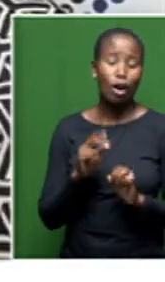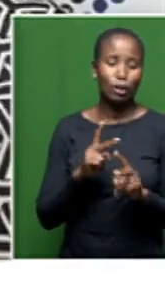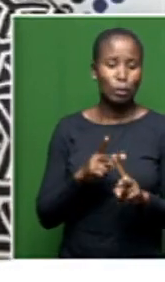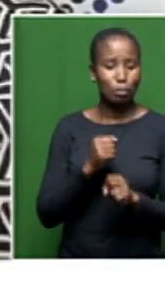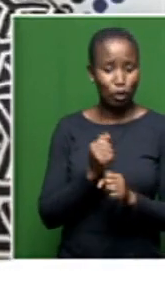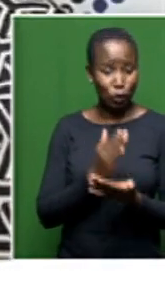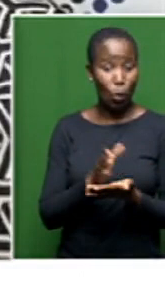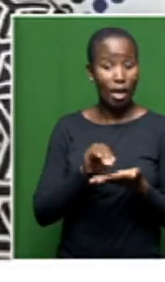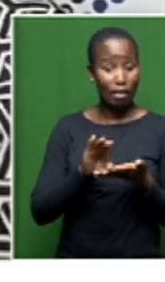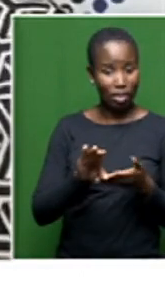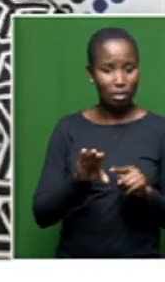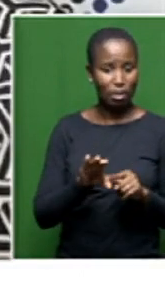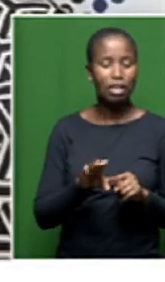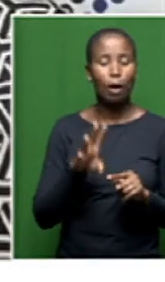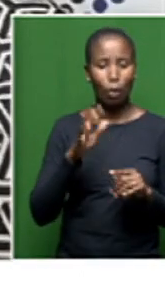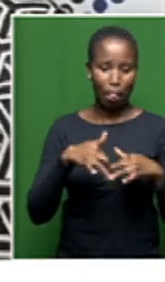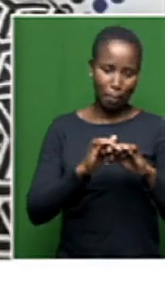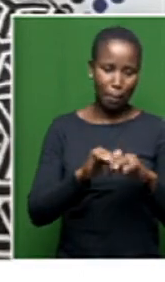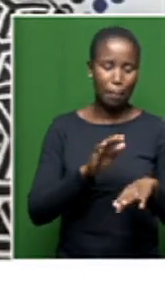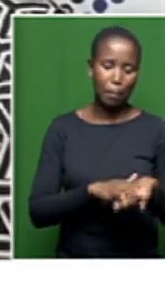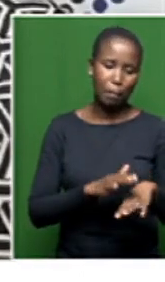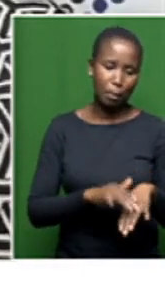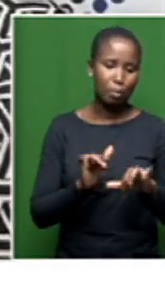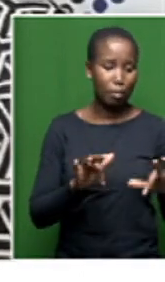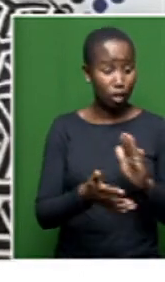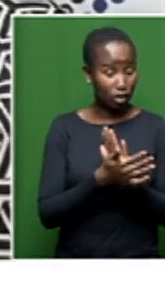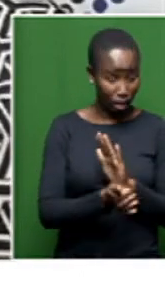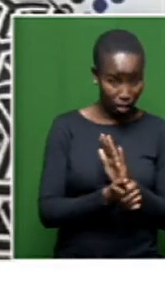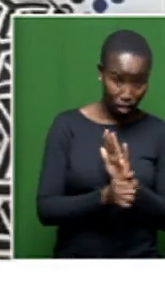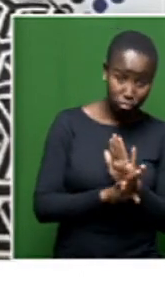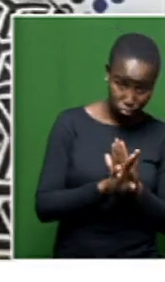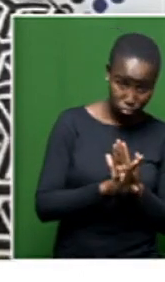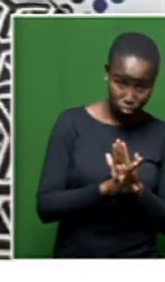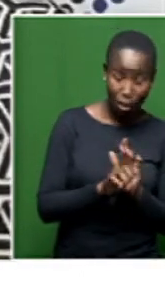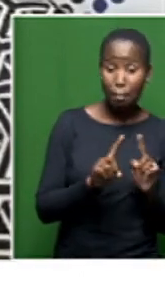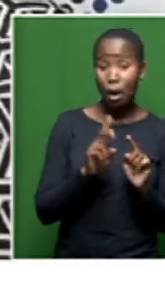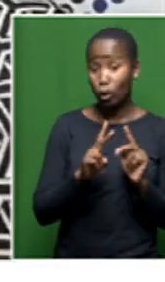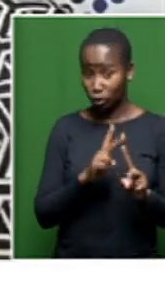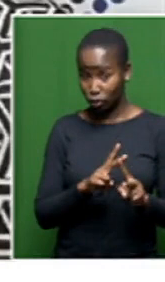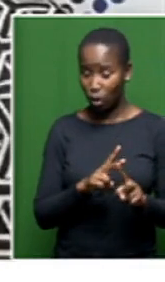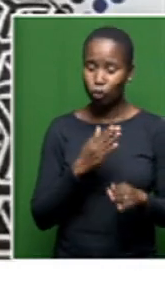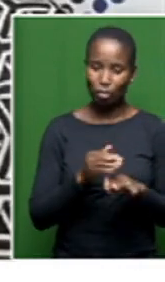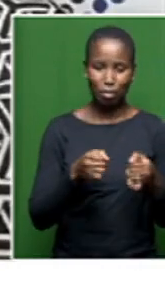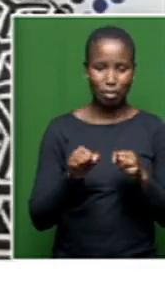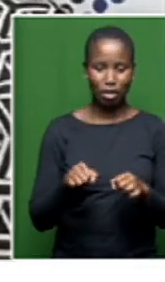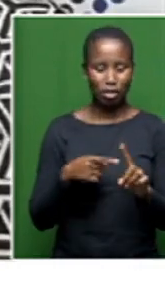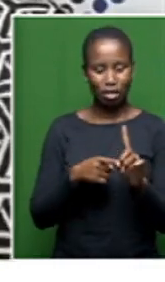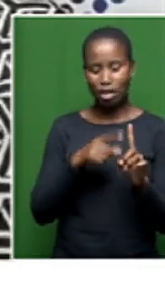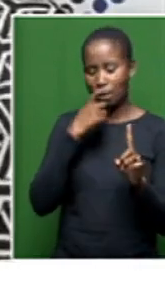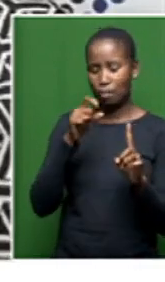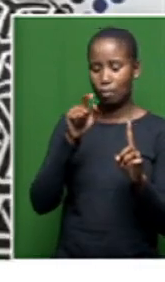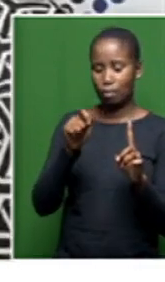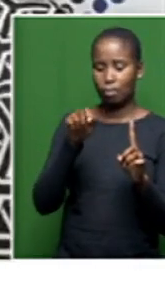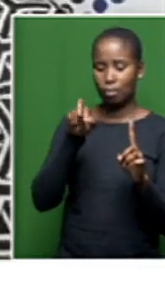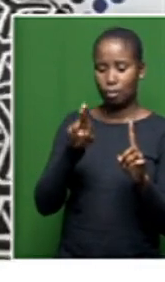these investments into the country will create that much-needed skills you talk about, but the employment rate. So Trudi Makhaya, who is a